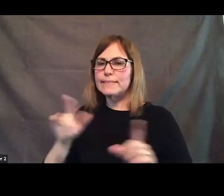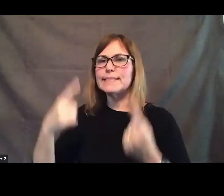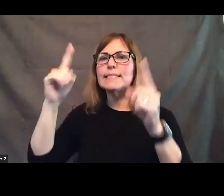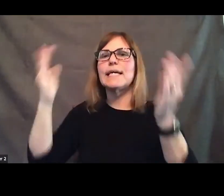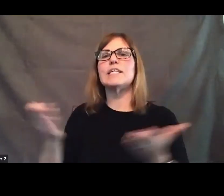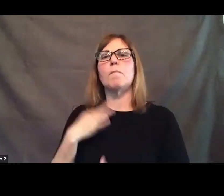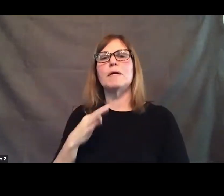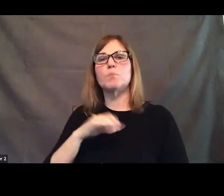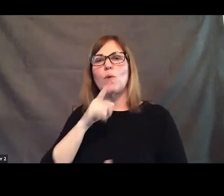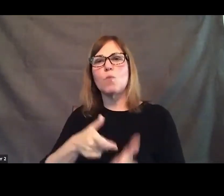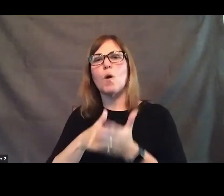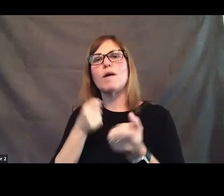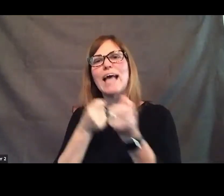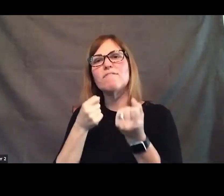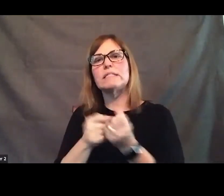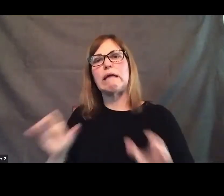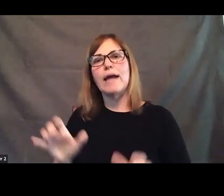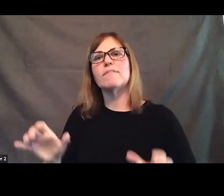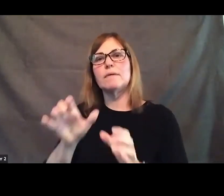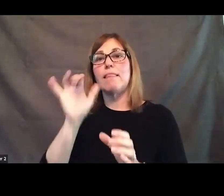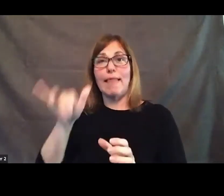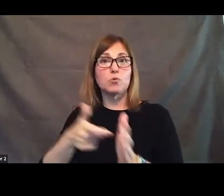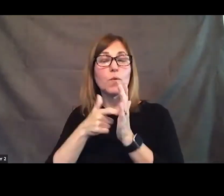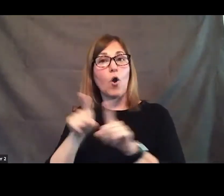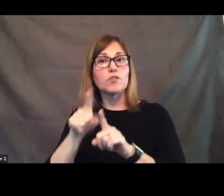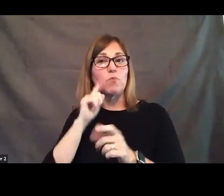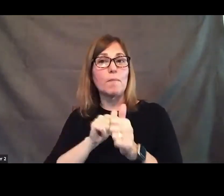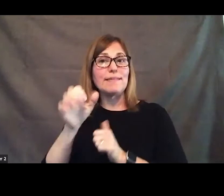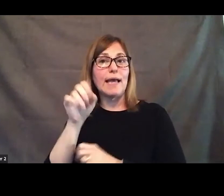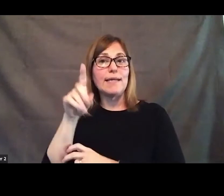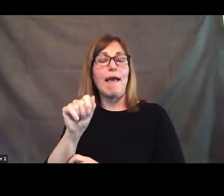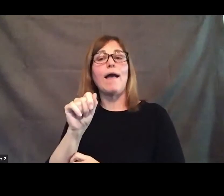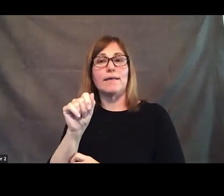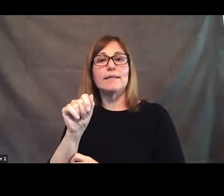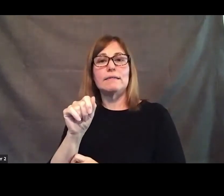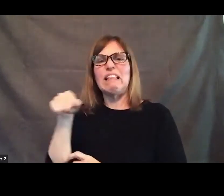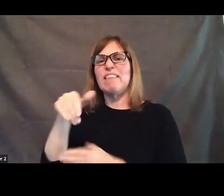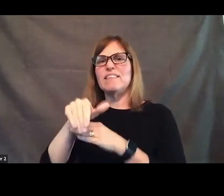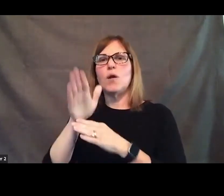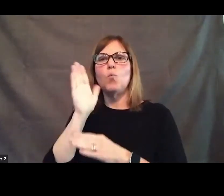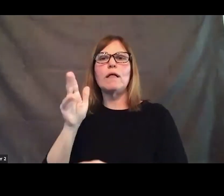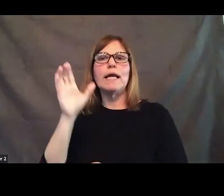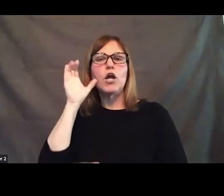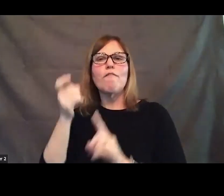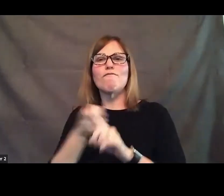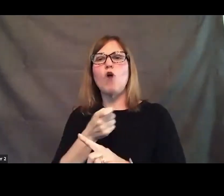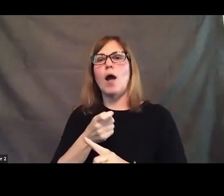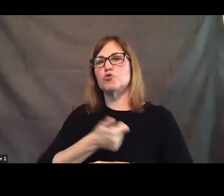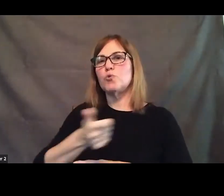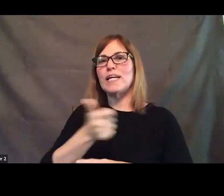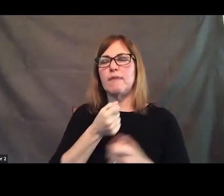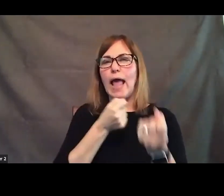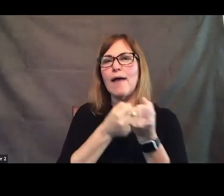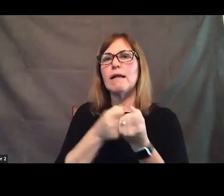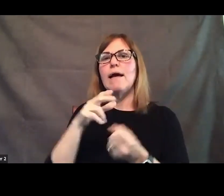the passage of the ADA. This evening, we'll hear experienced transit advocates and nationally recognized